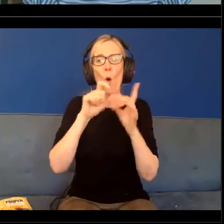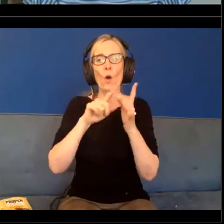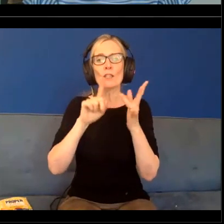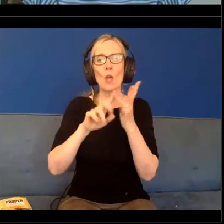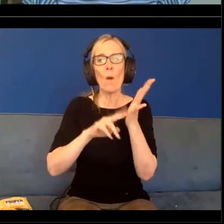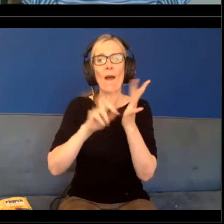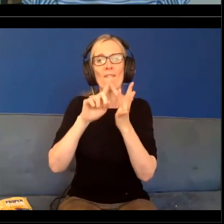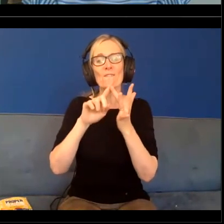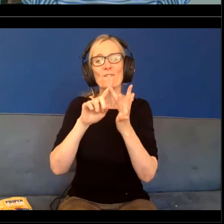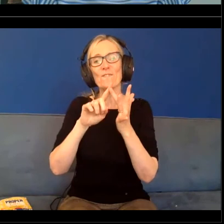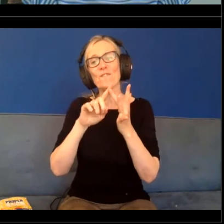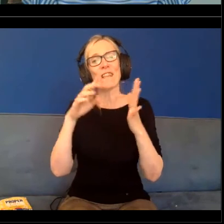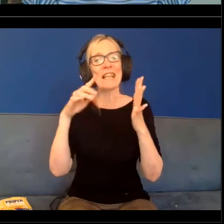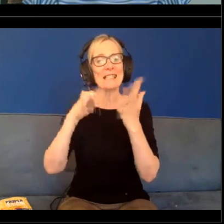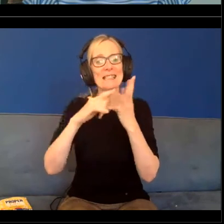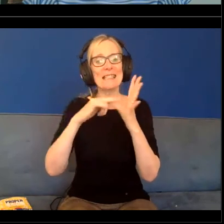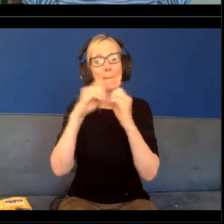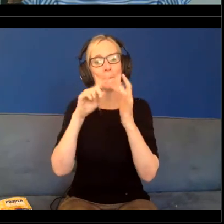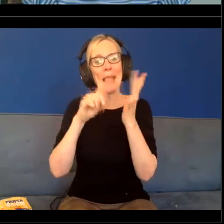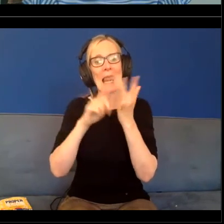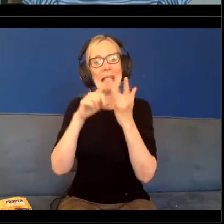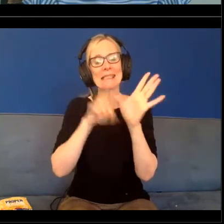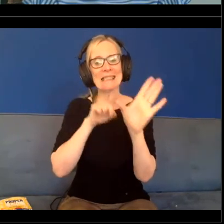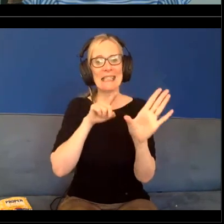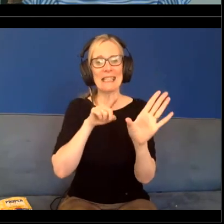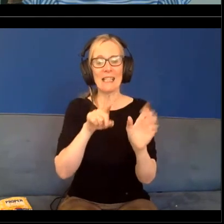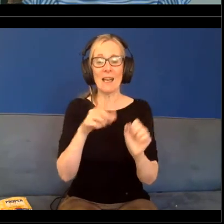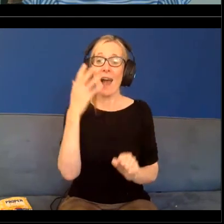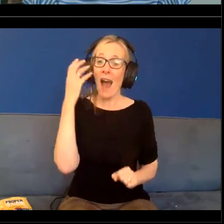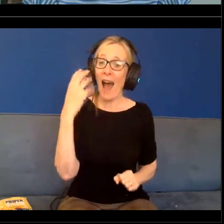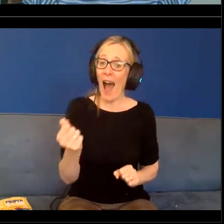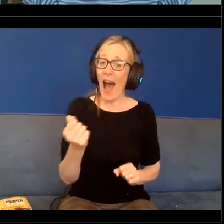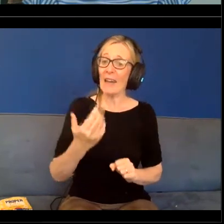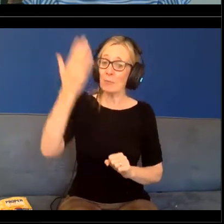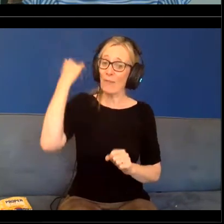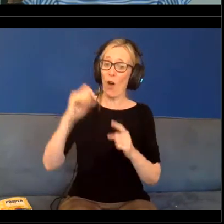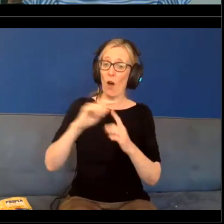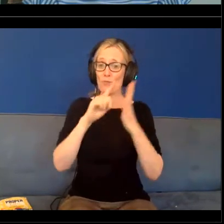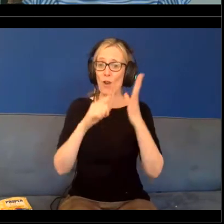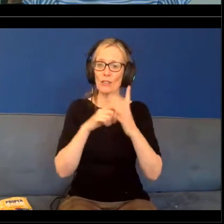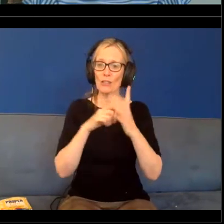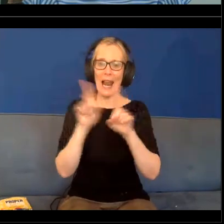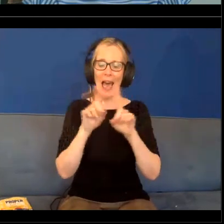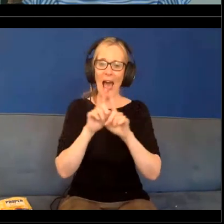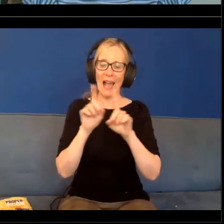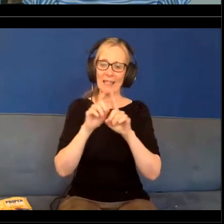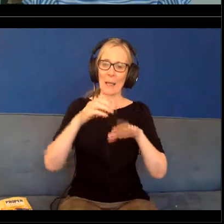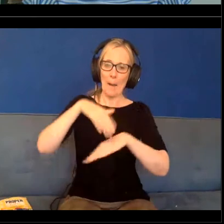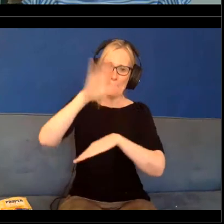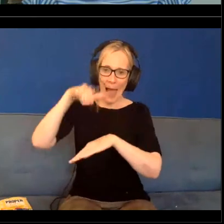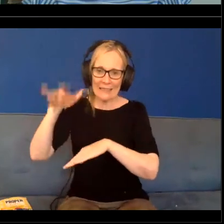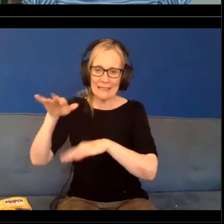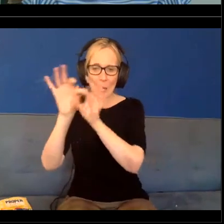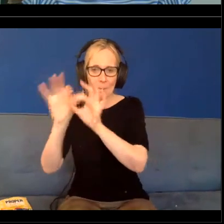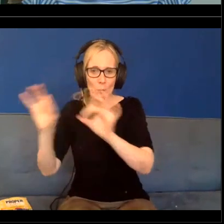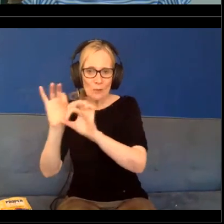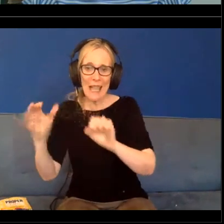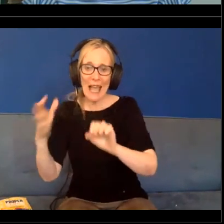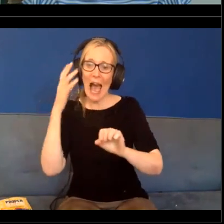and somebody gets their phone, and there's the pop-up screen, you know, QR reader. There's the pop-up screen with the sign